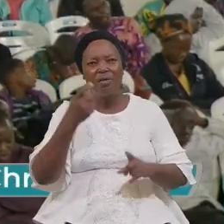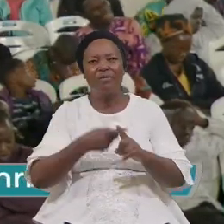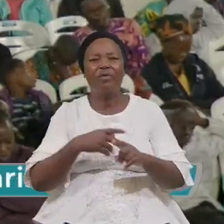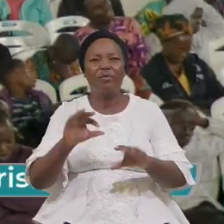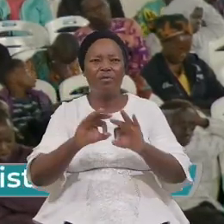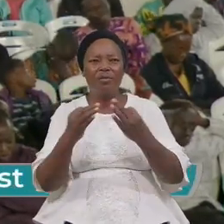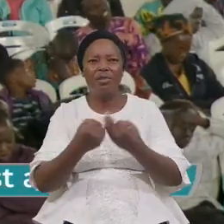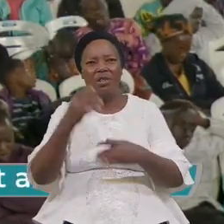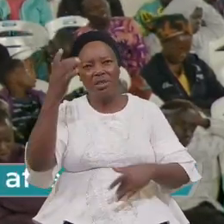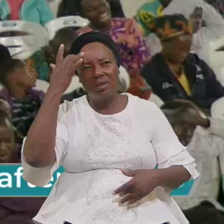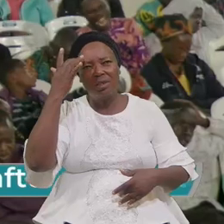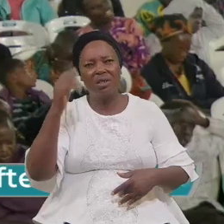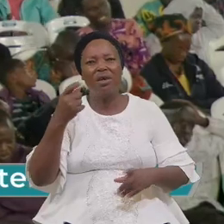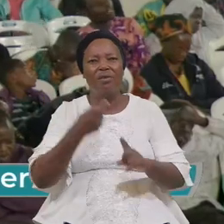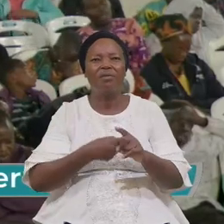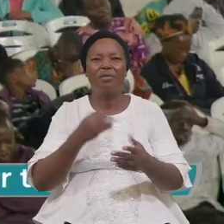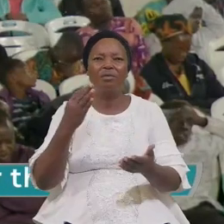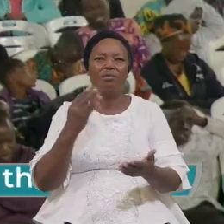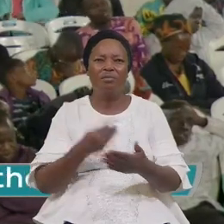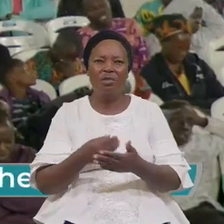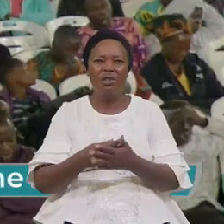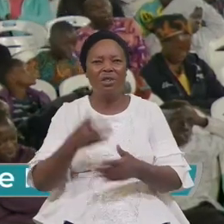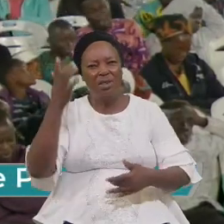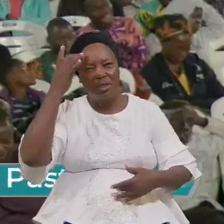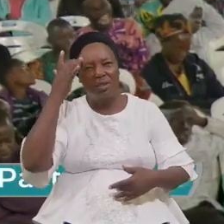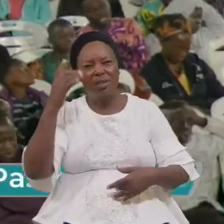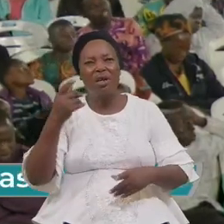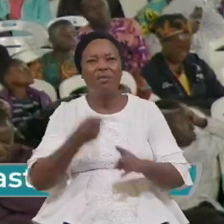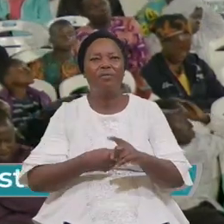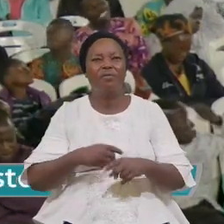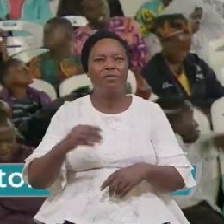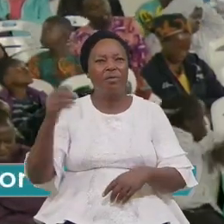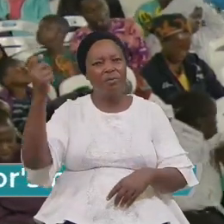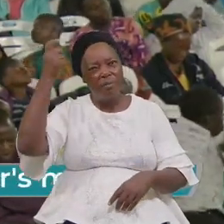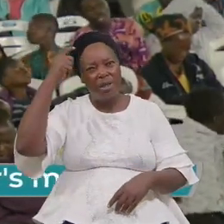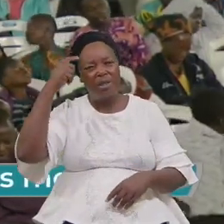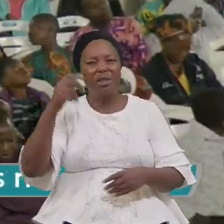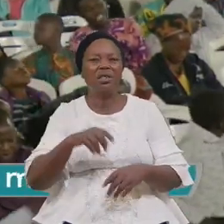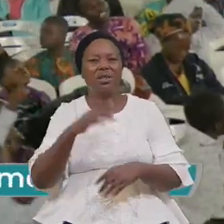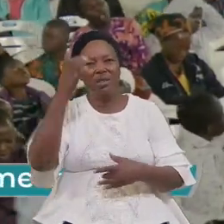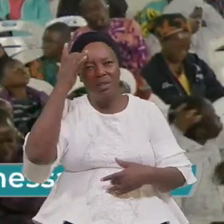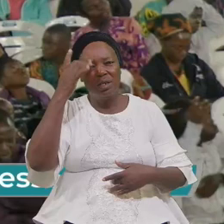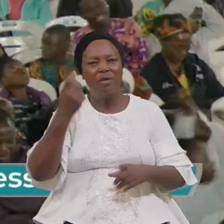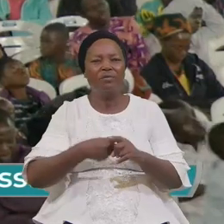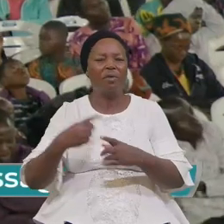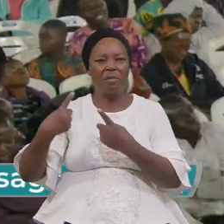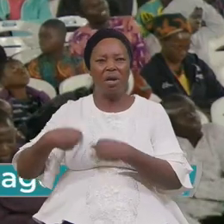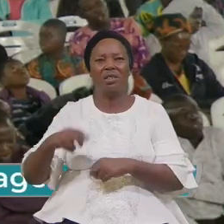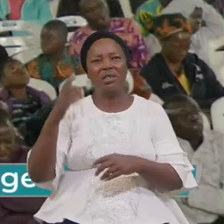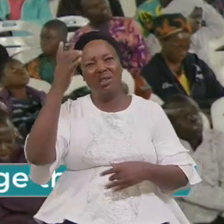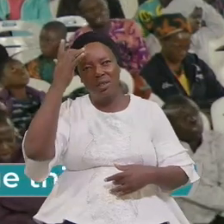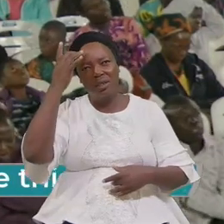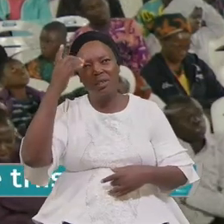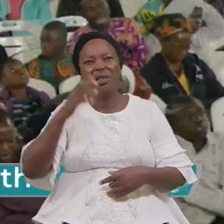sicknesses, financial sicknesses, mental sicknesses, heart sicknesses,